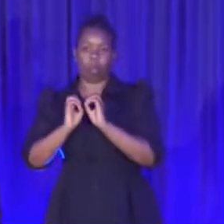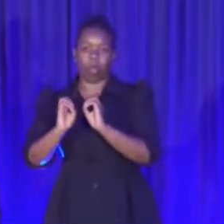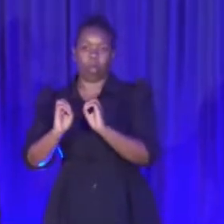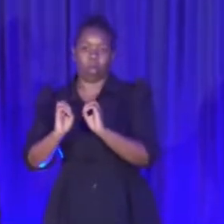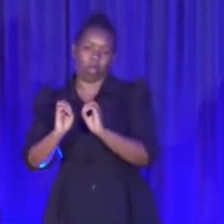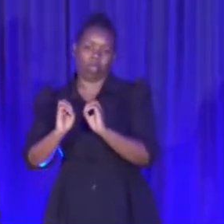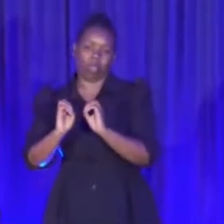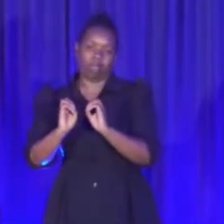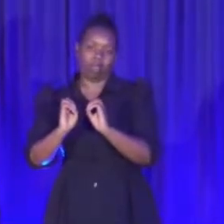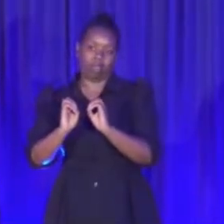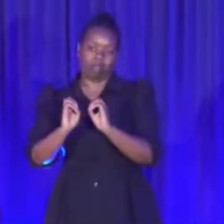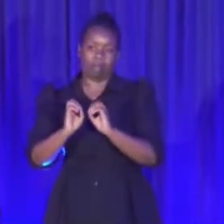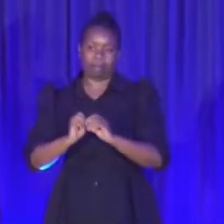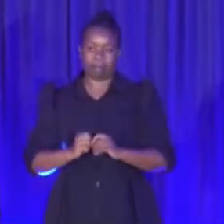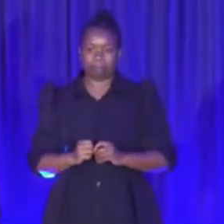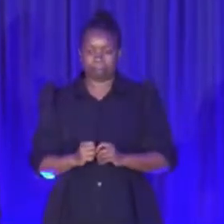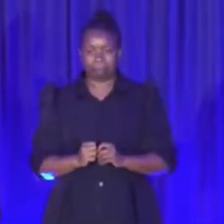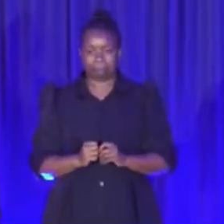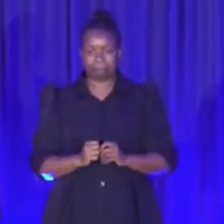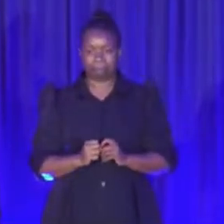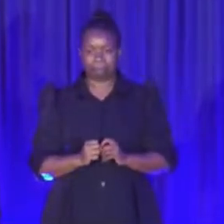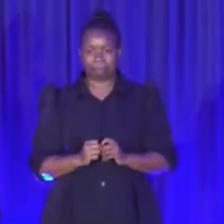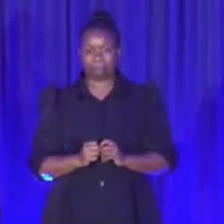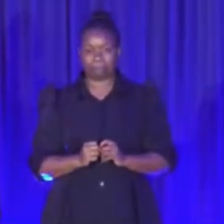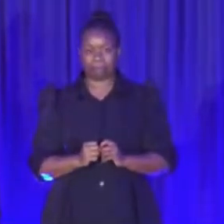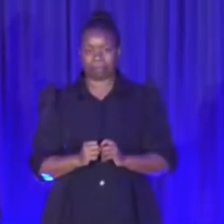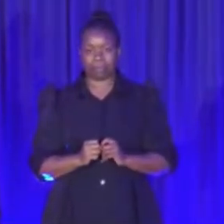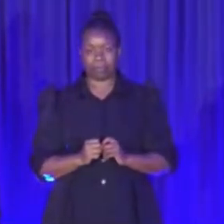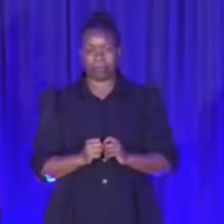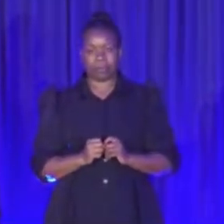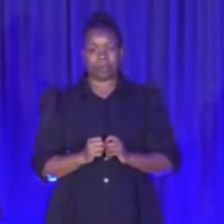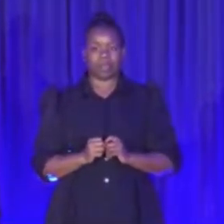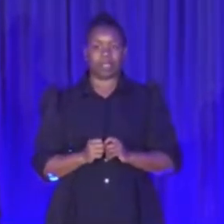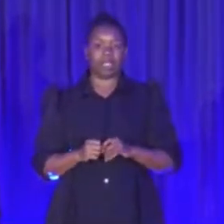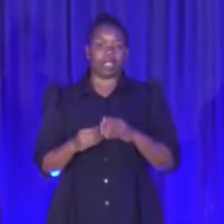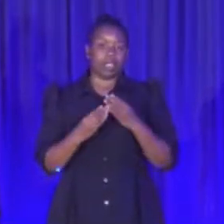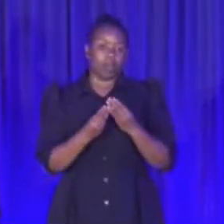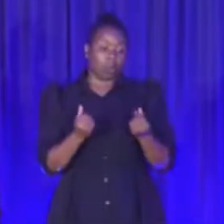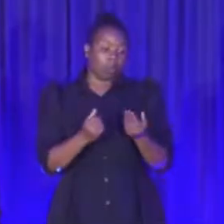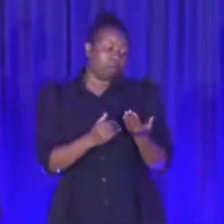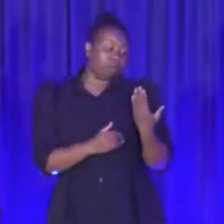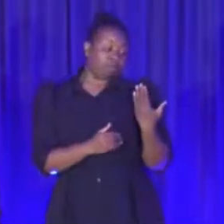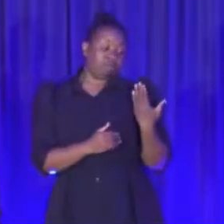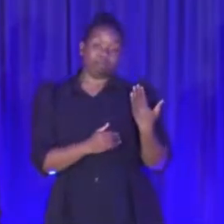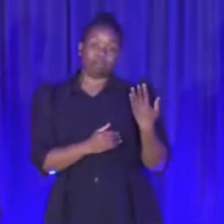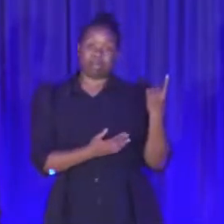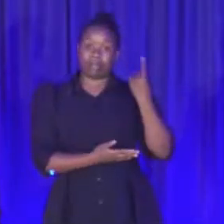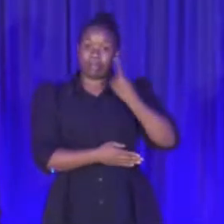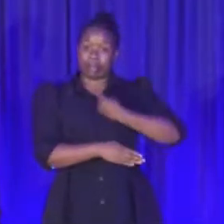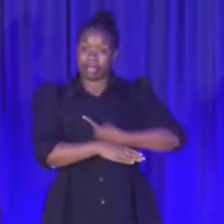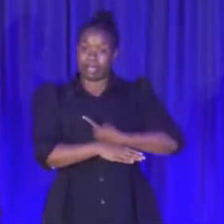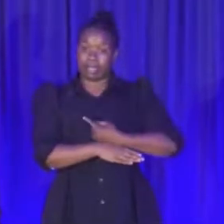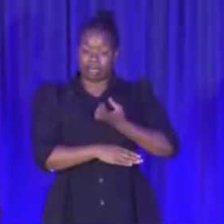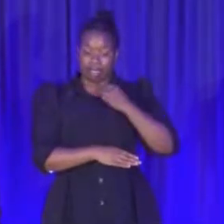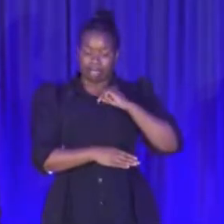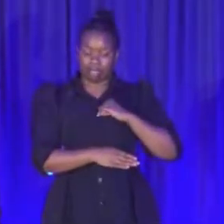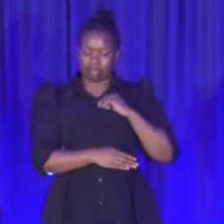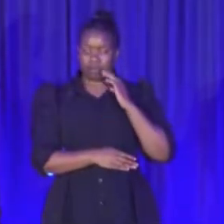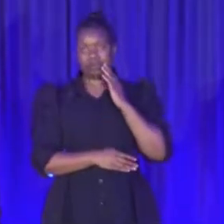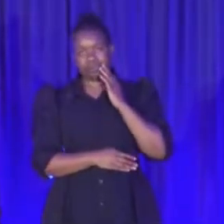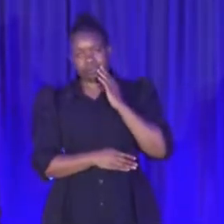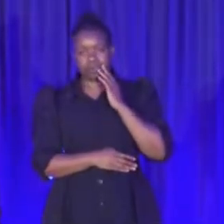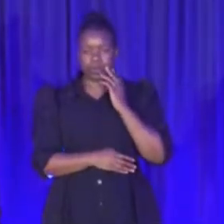hoped that would be the case. Just a few days ago, we realized